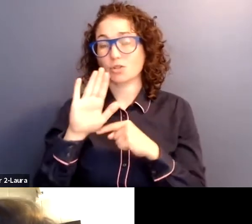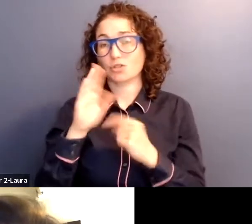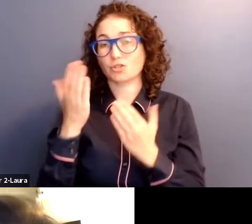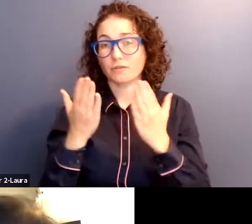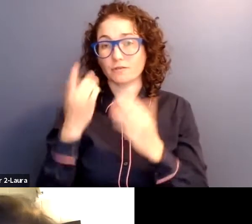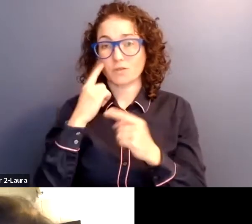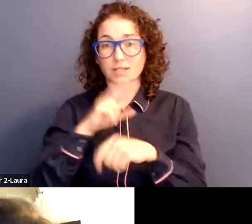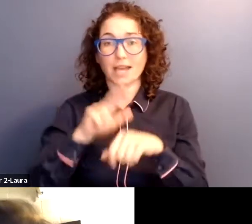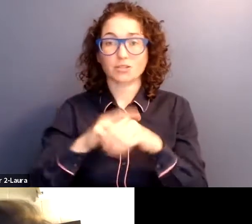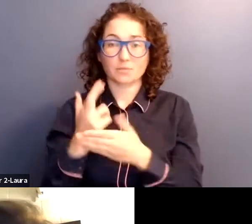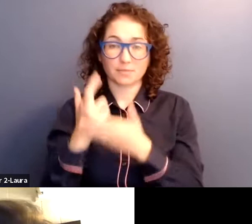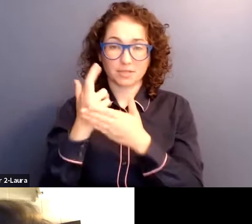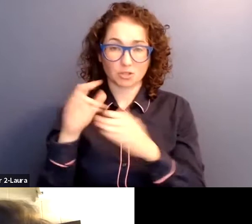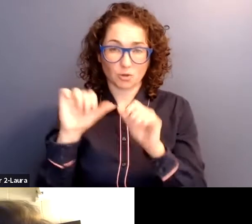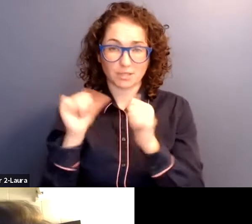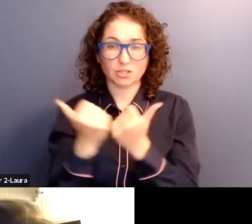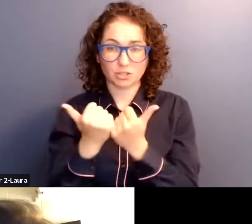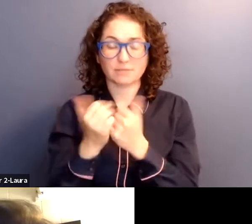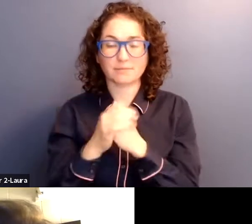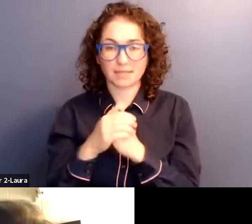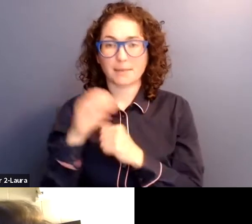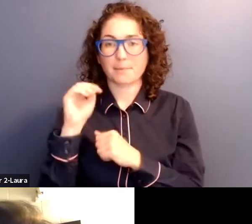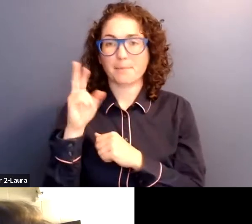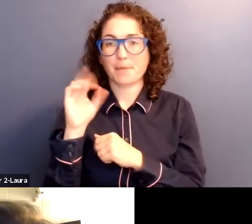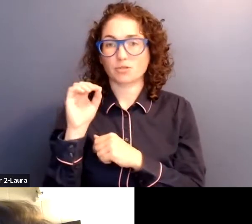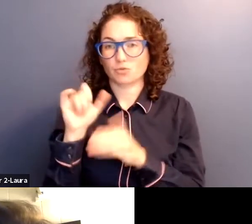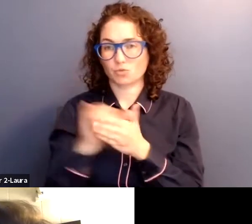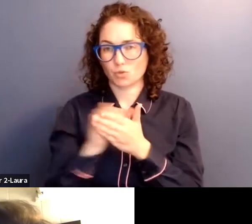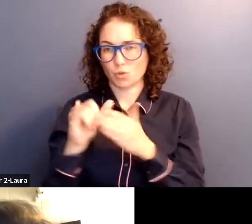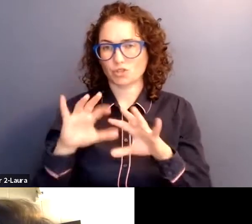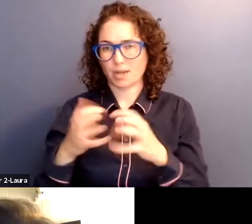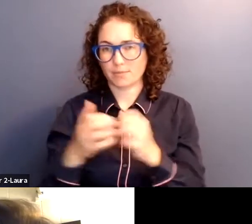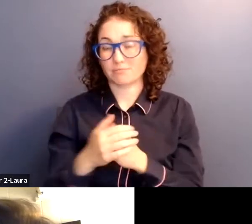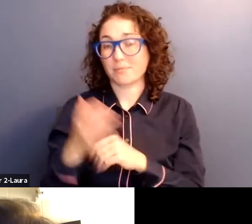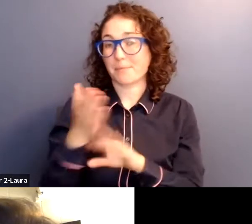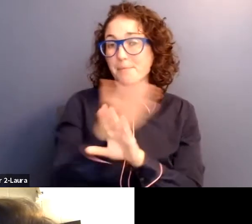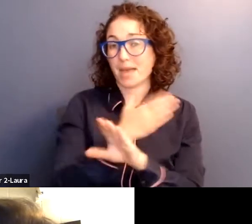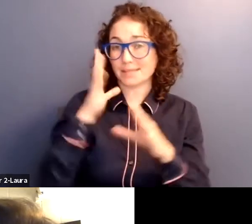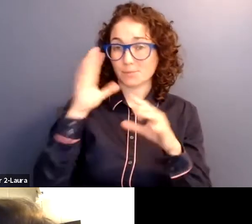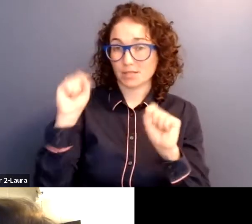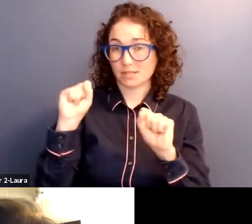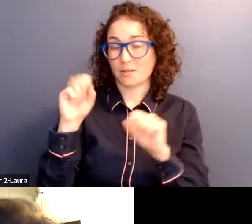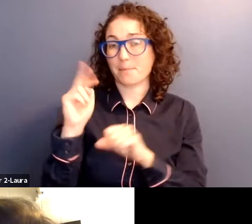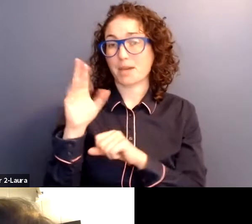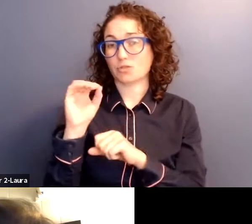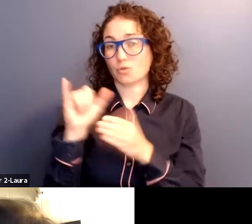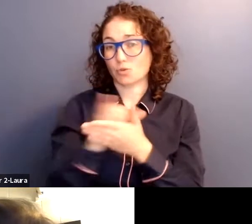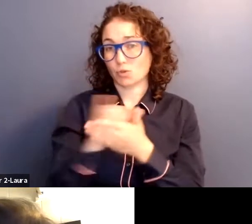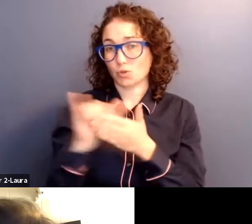National Rehabilitation Association's Metro New York chapter. She is past president of the Metro New York chapter,